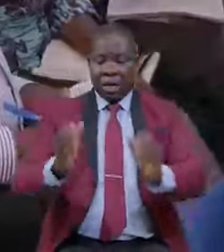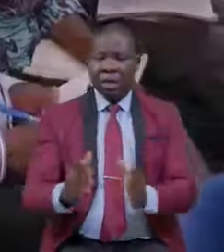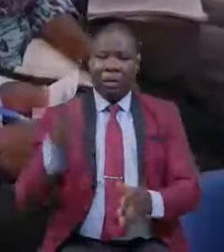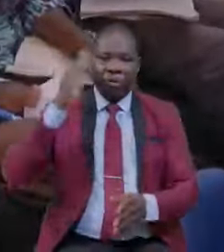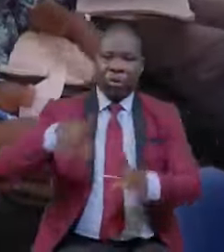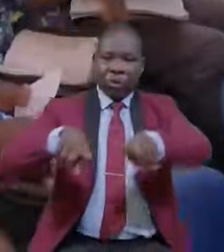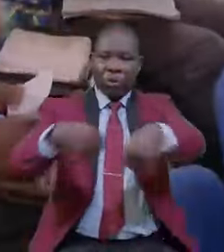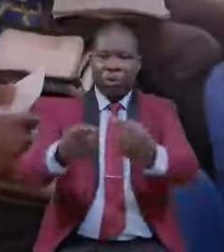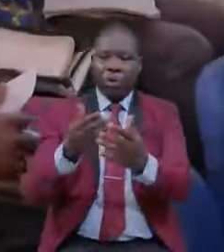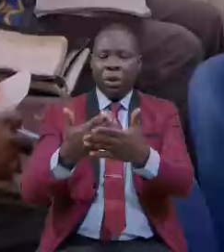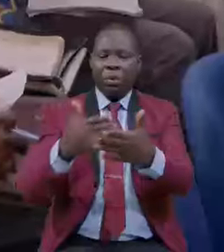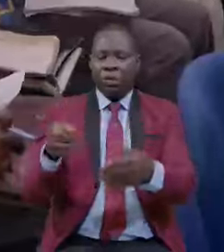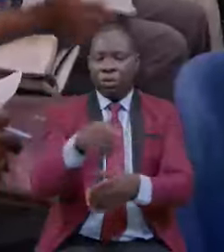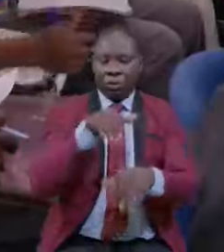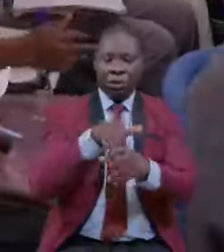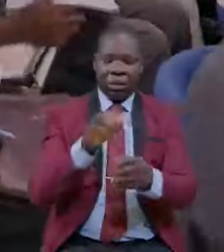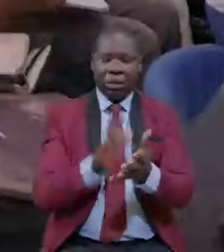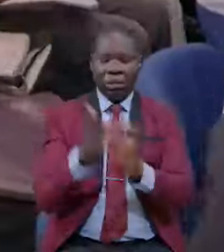clear the way before you.